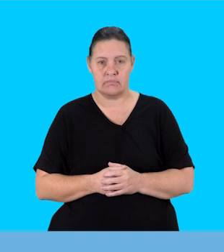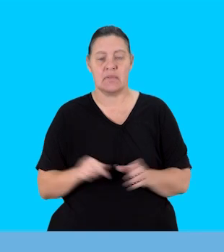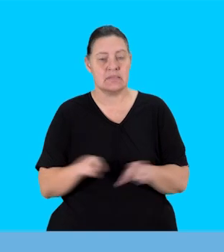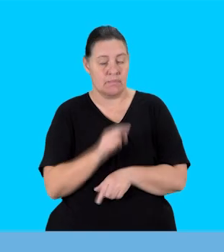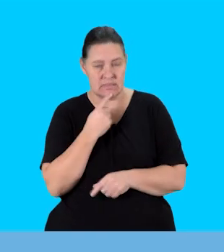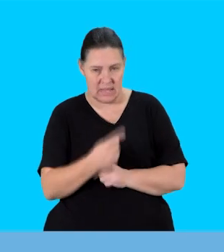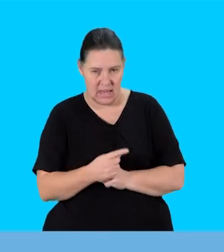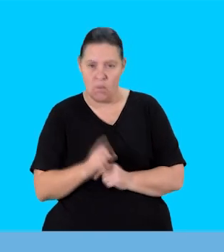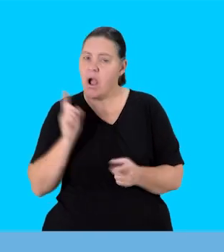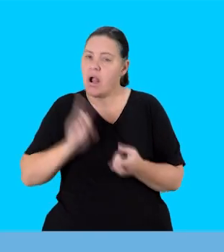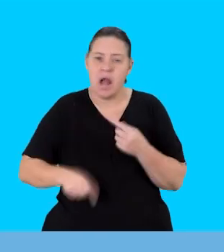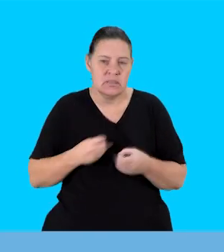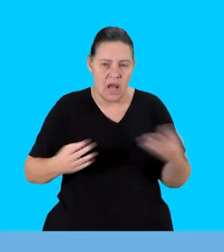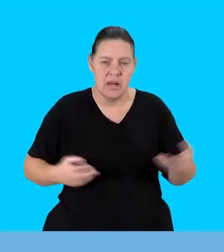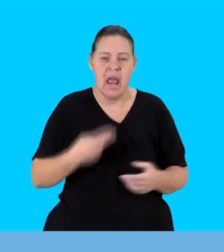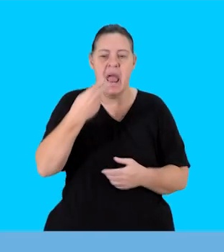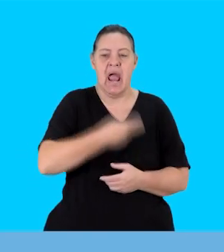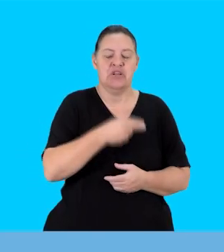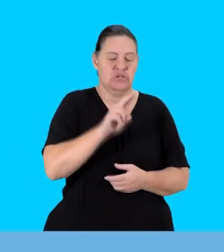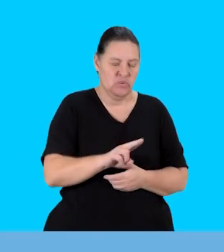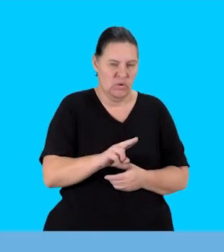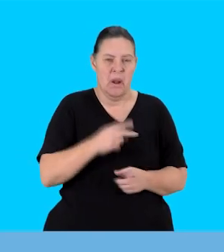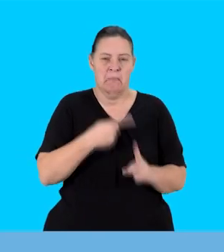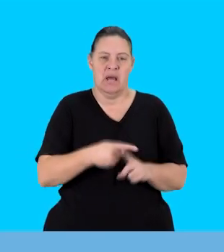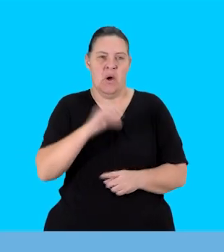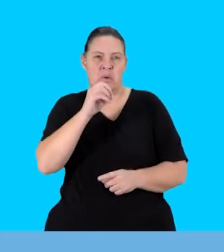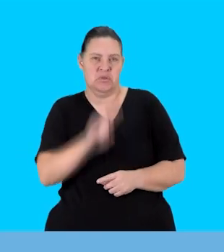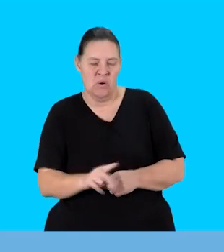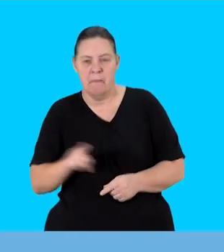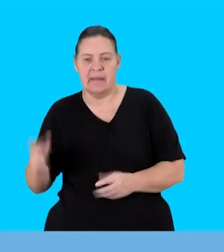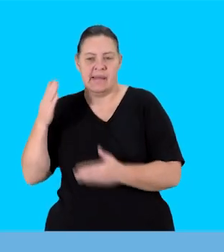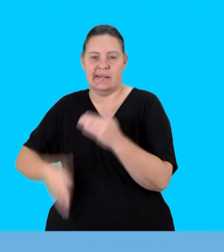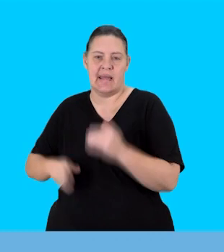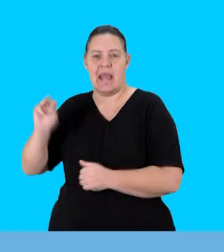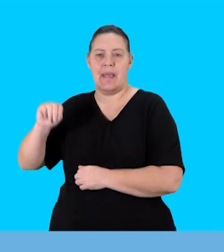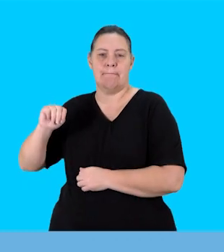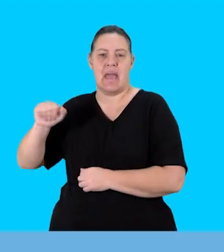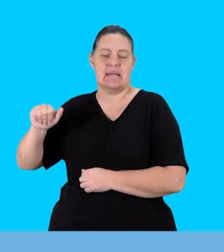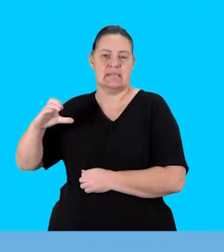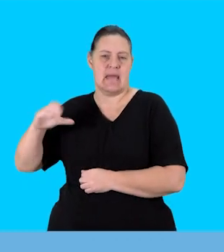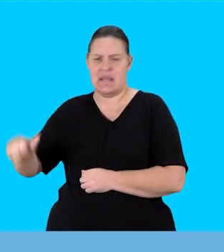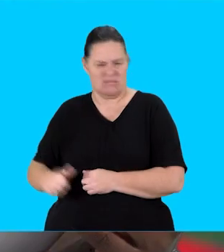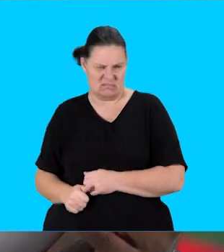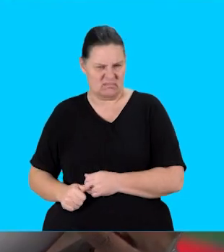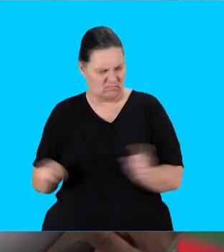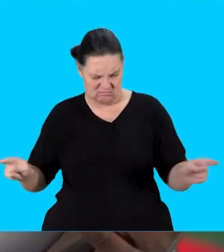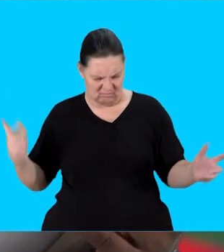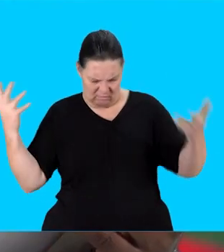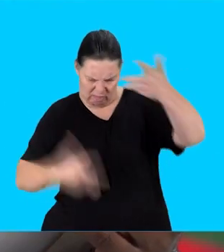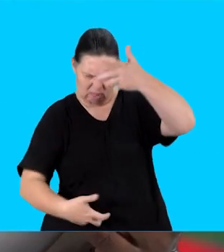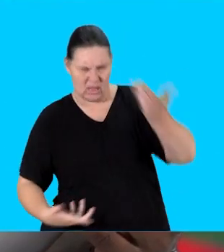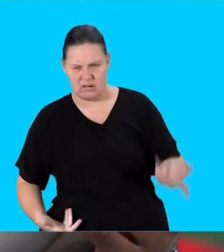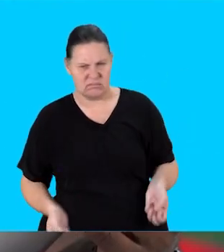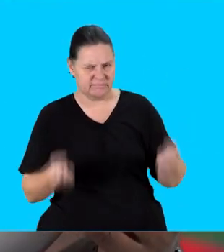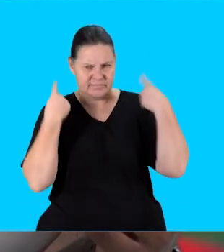reaction. Like I said, we can't start with H2 together with O2, but end up with NaCl. Now it doesn't make